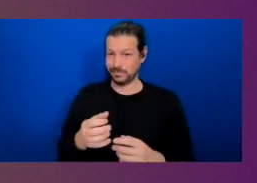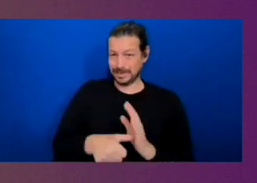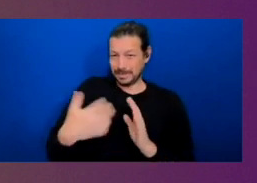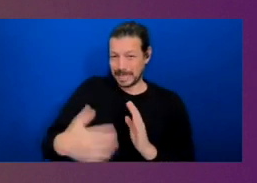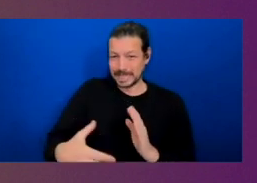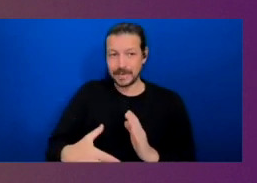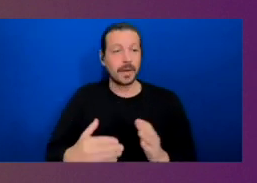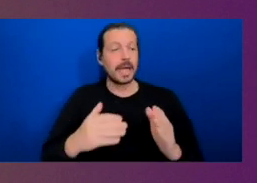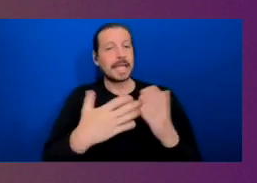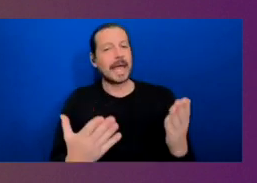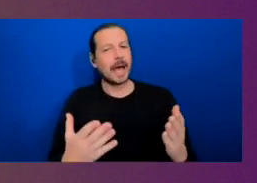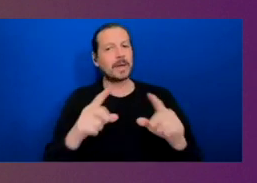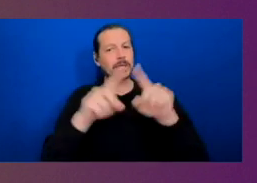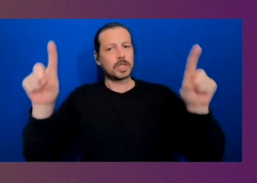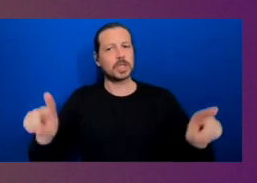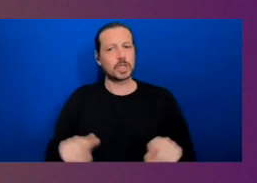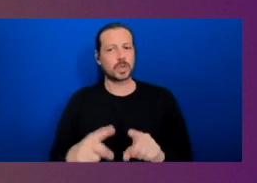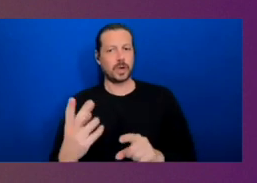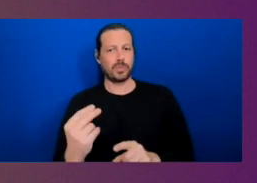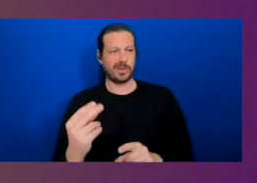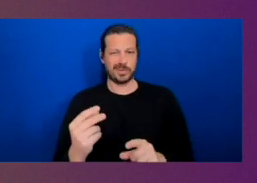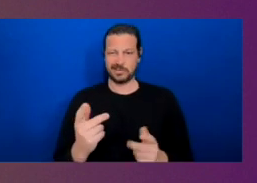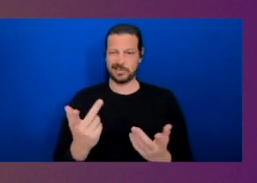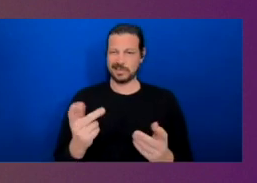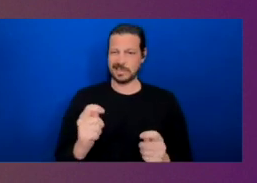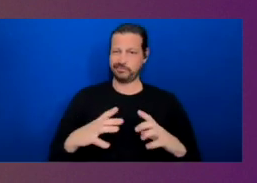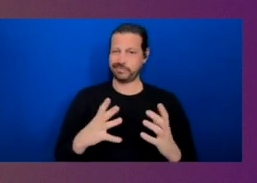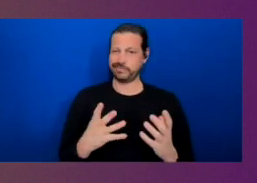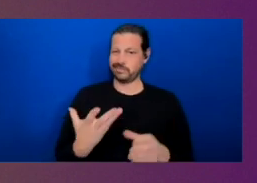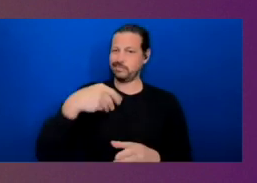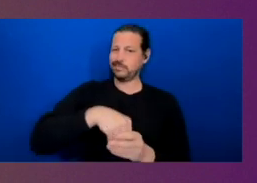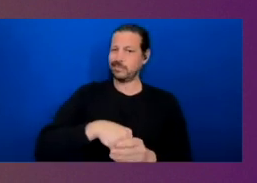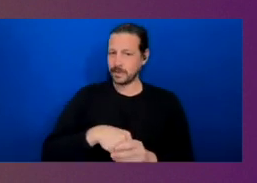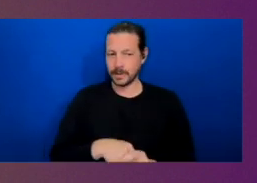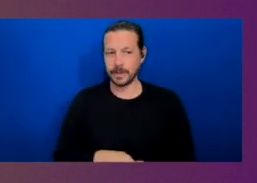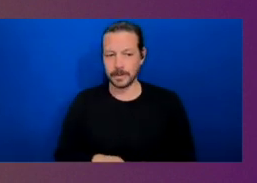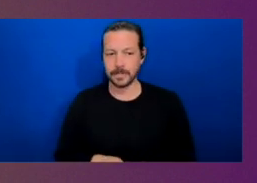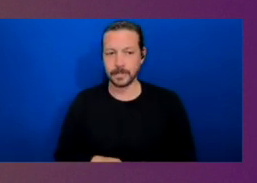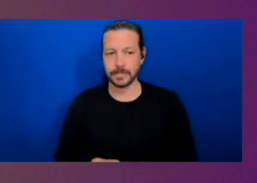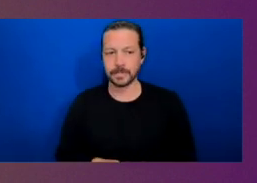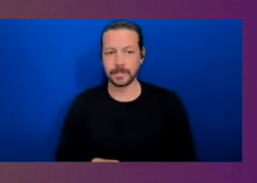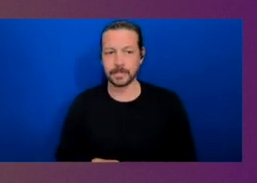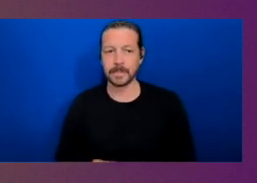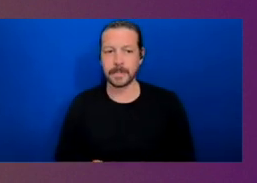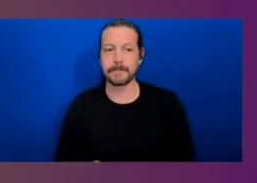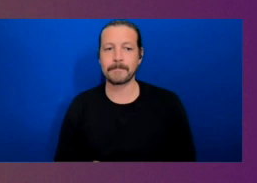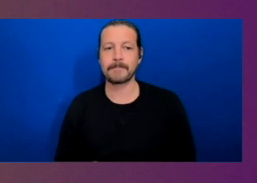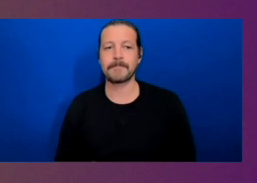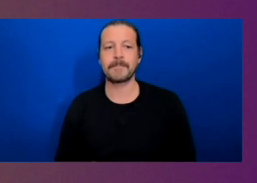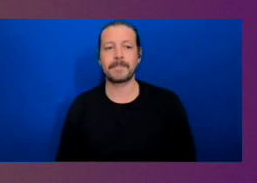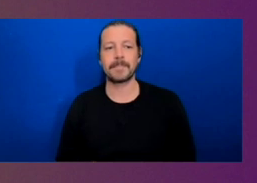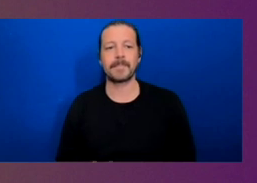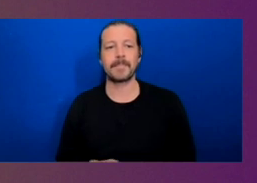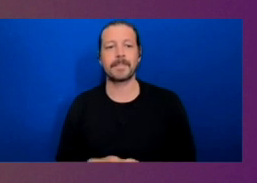readers in pretty much every platform that someone might want to buy a device. And within that, we've got a good or reasonably